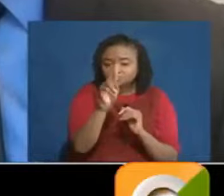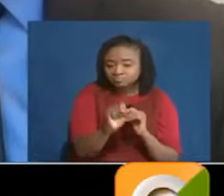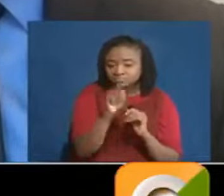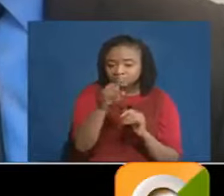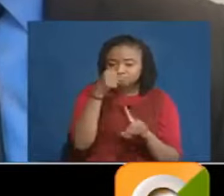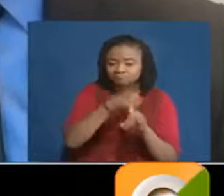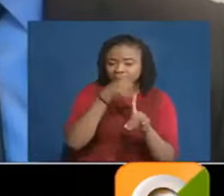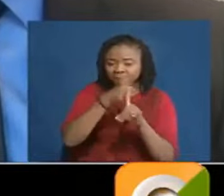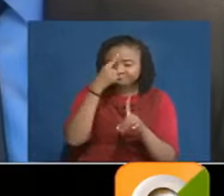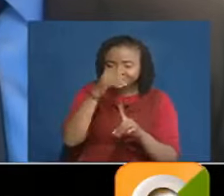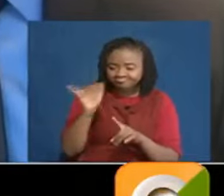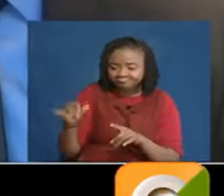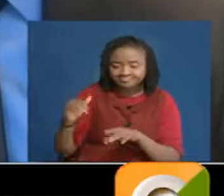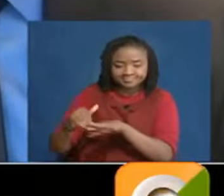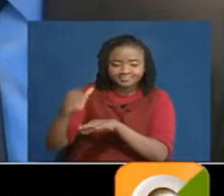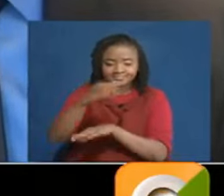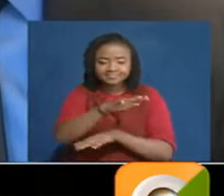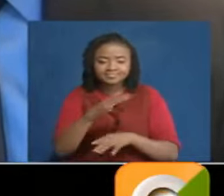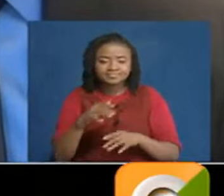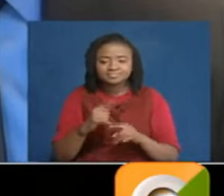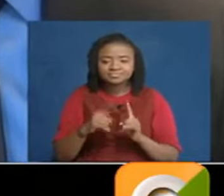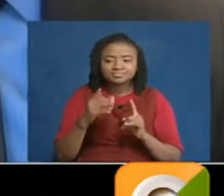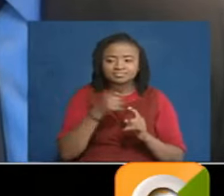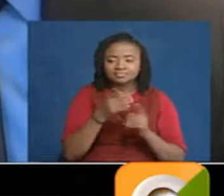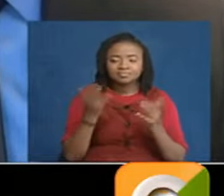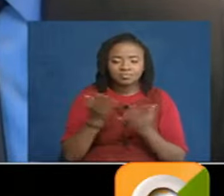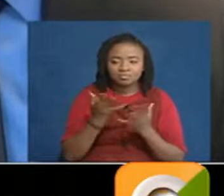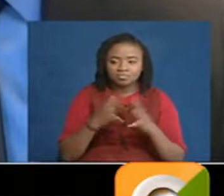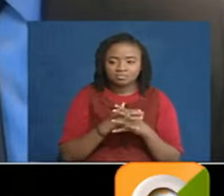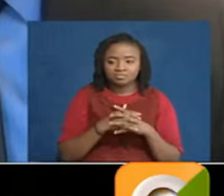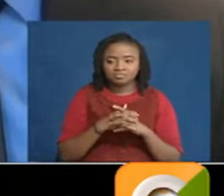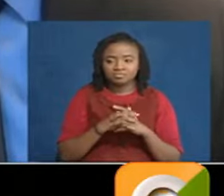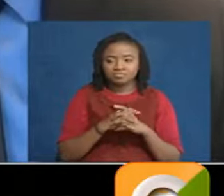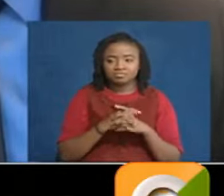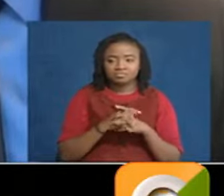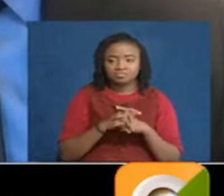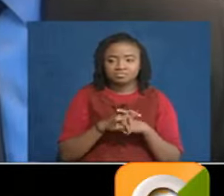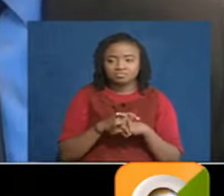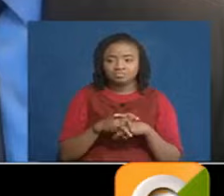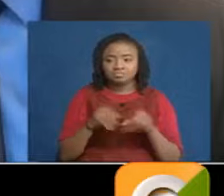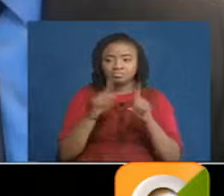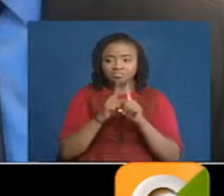this deployment? Thirdly, I think it's important to not